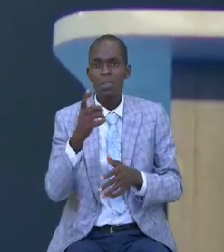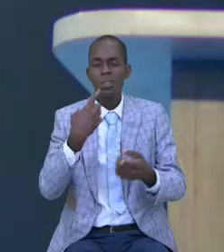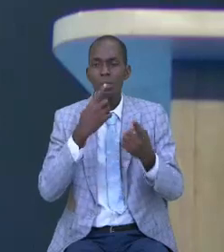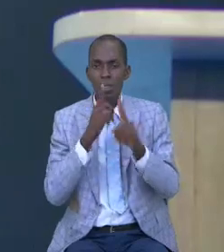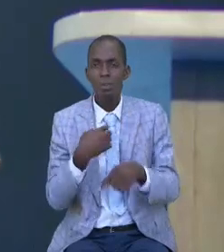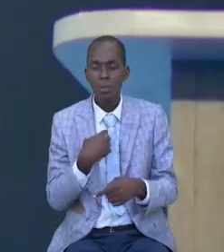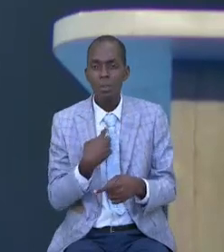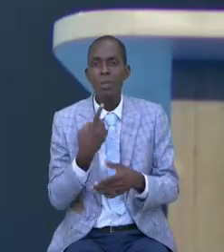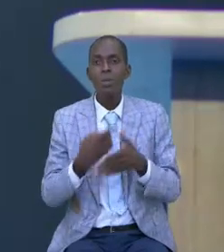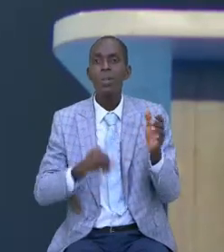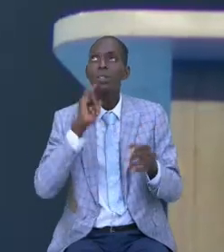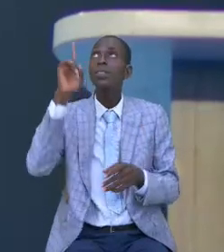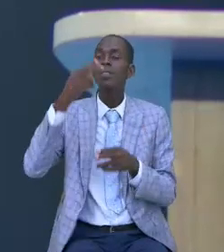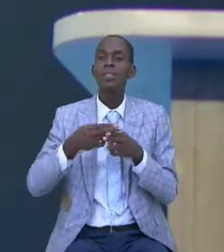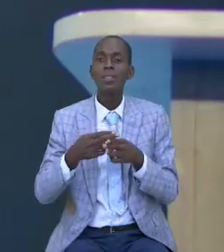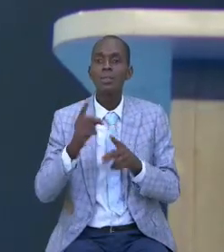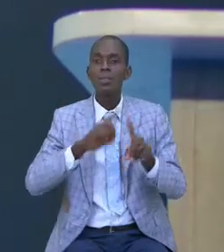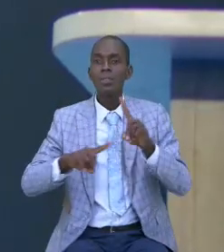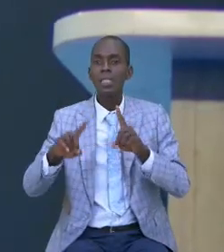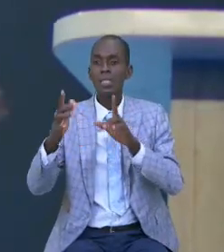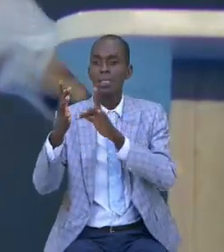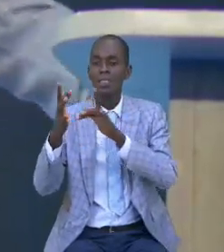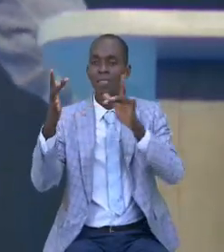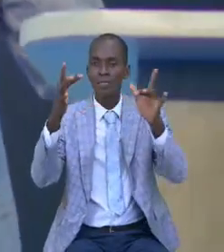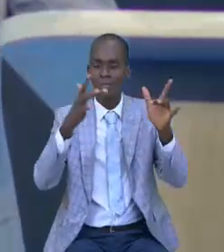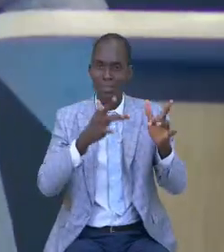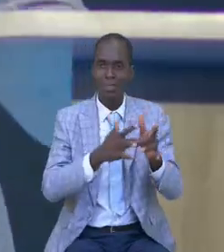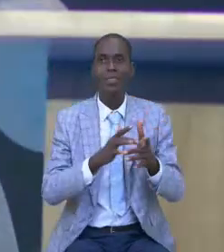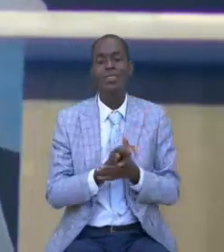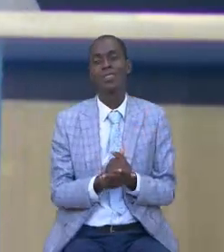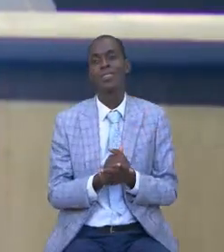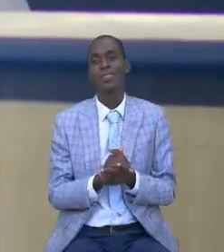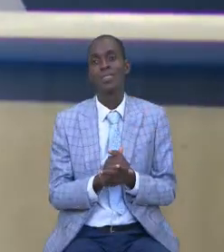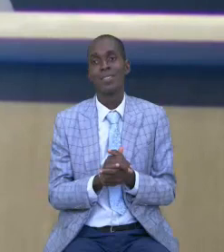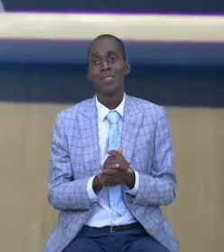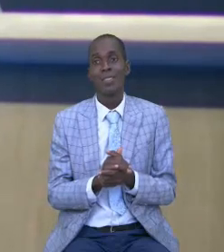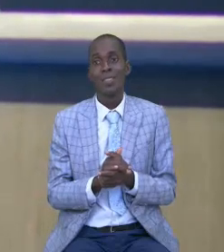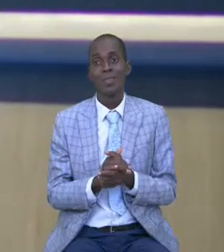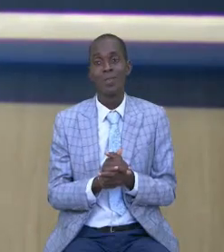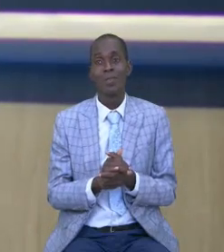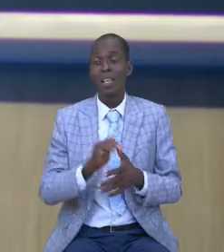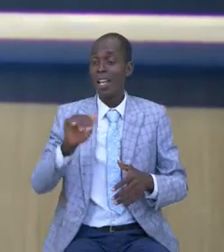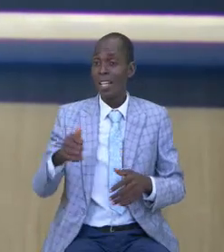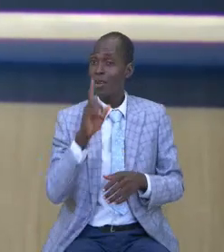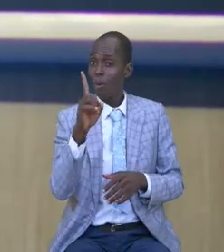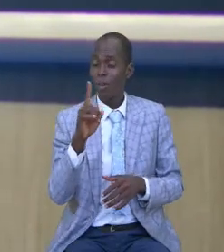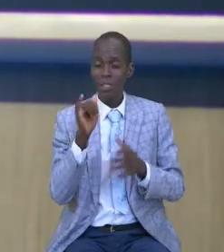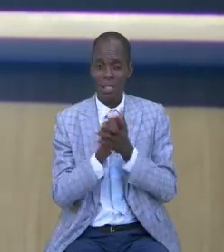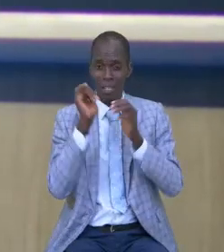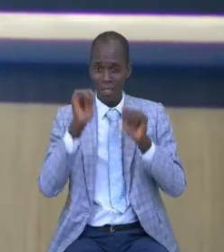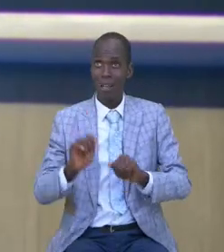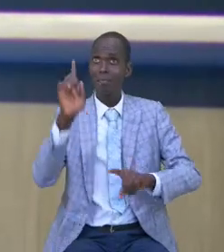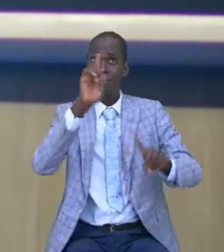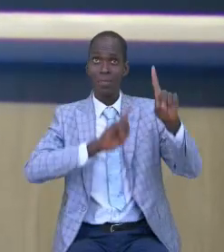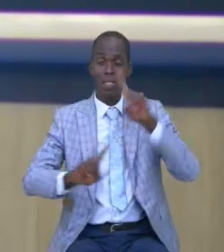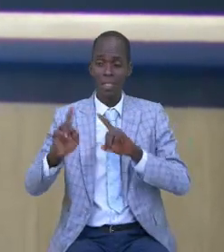I said, can you pronounce the name? For everyone who can pronounce the name,